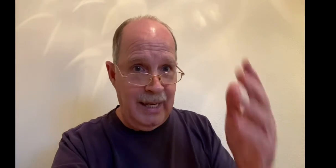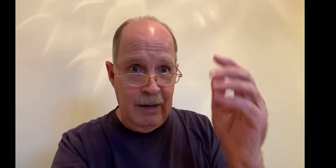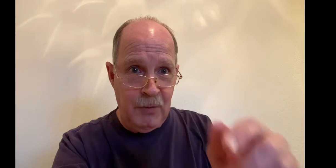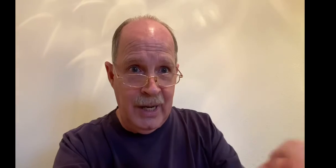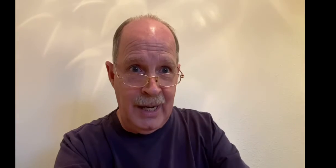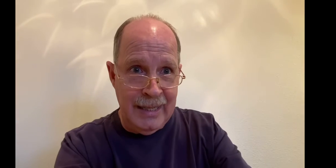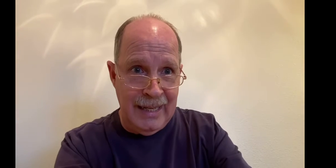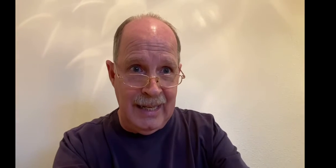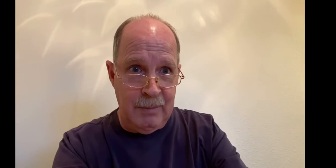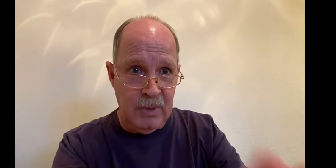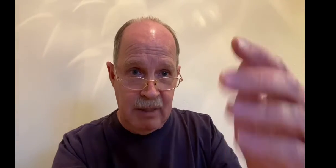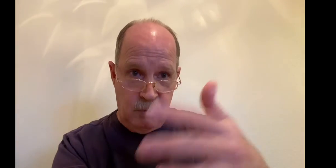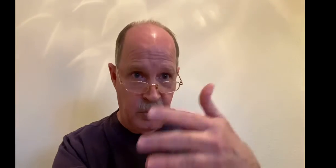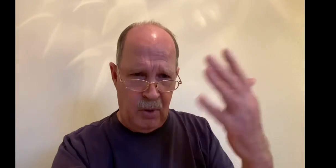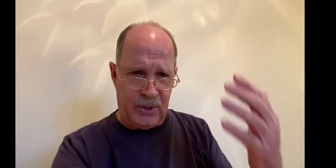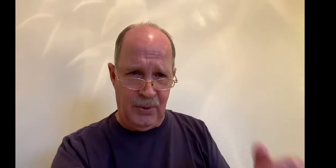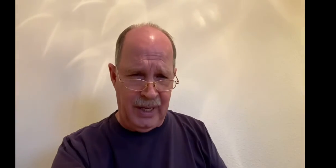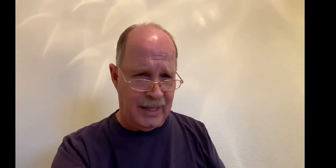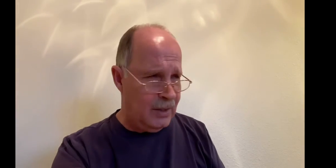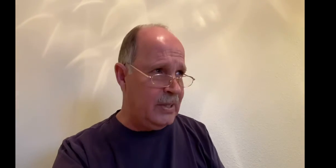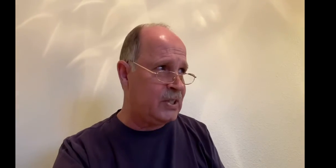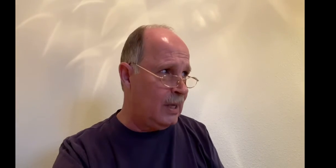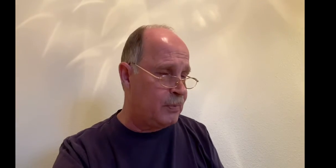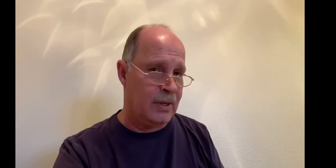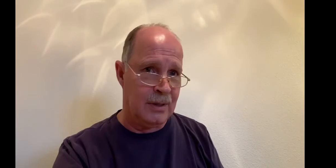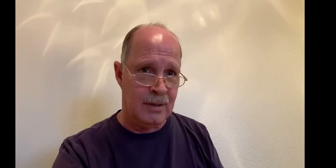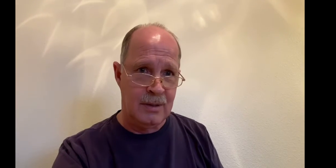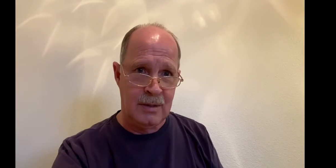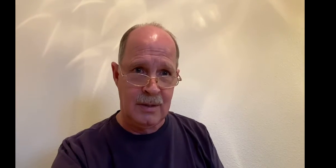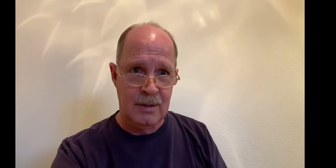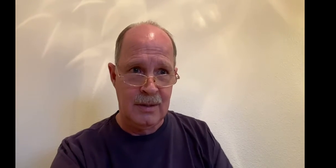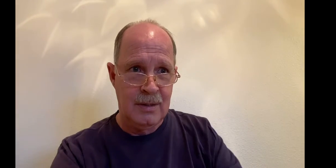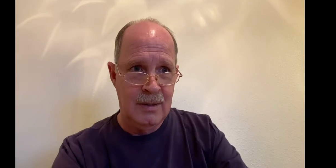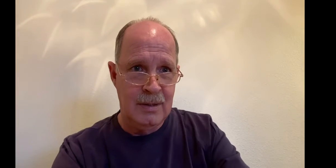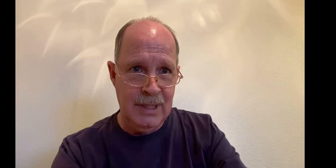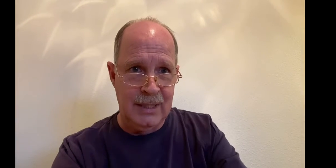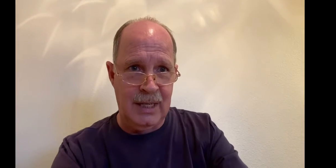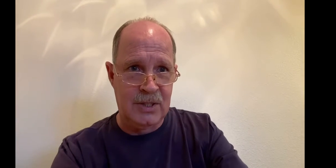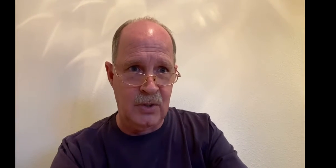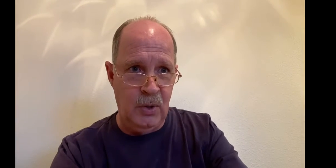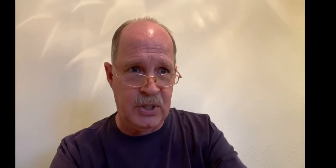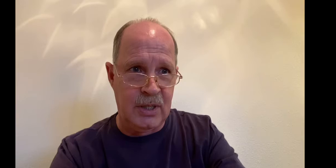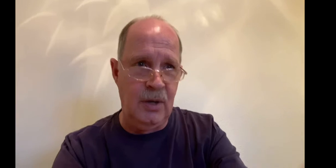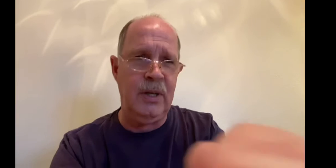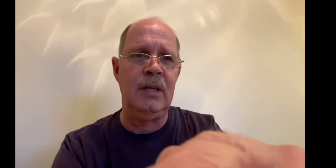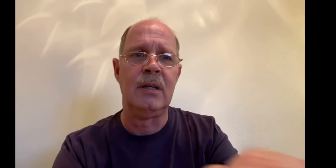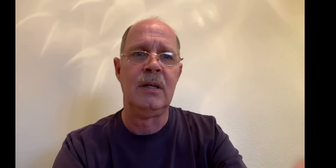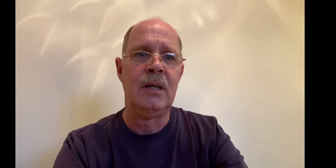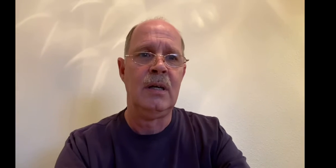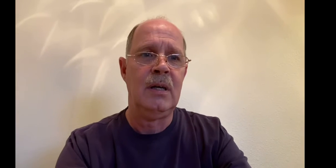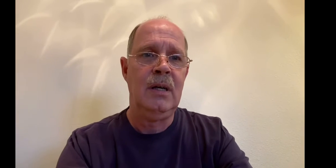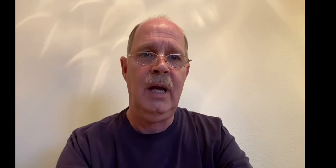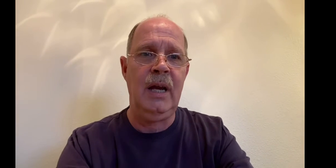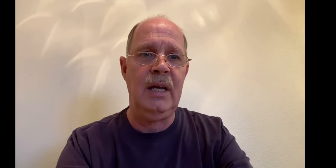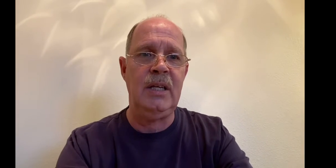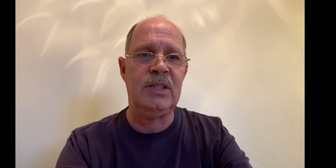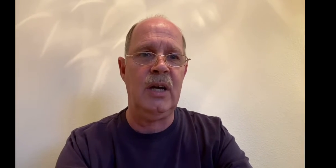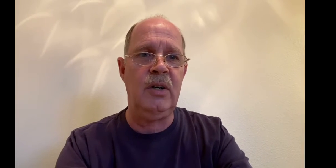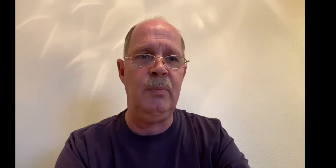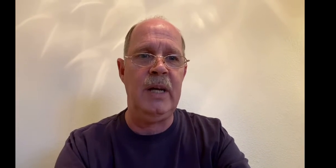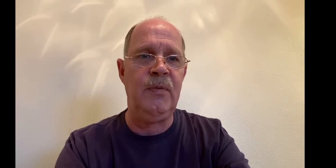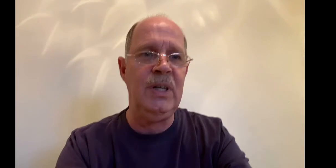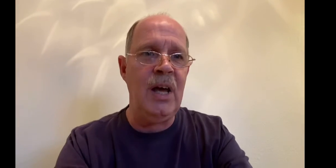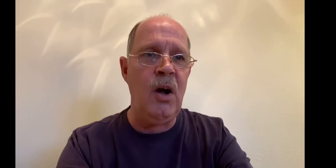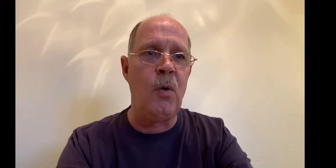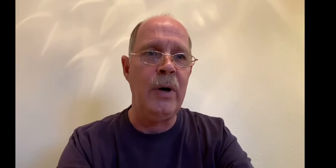Yeah, he forgot. He didn't even... North Korea, I know it's something. Is that next to North Dakota? And again, you say, oh,